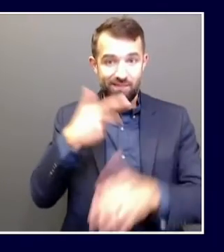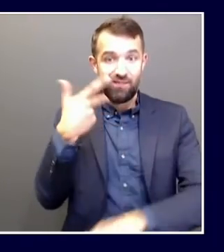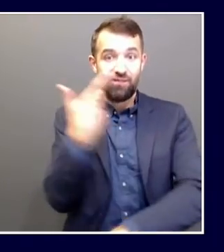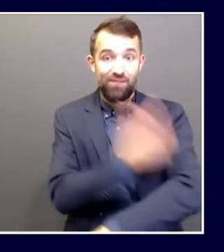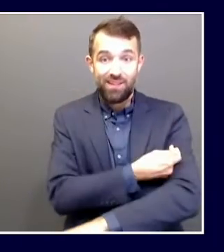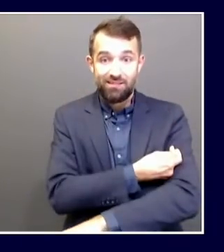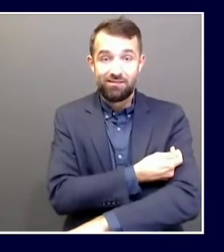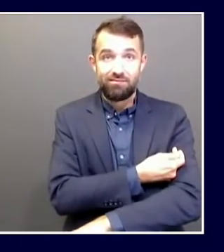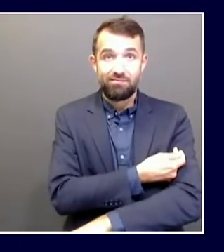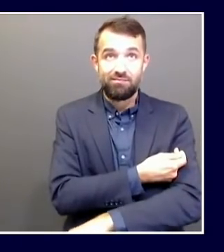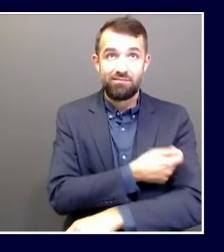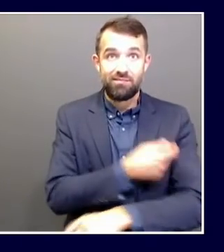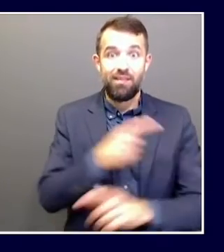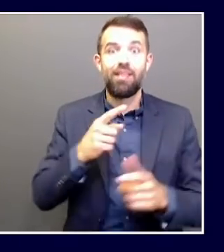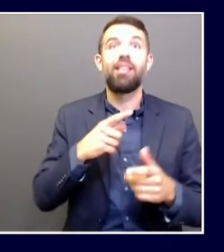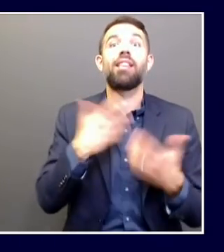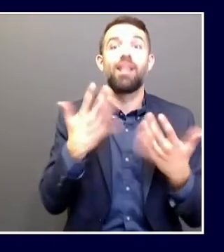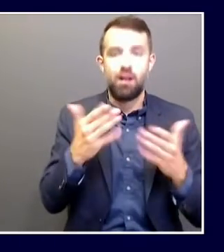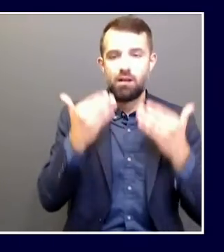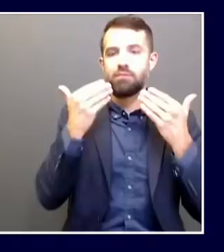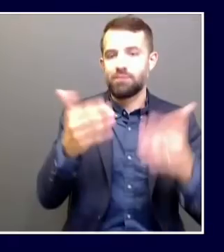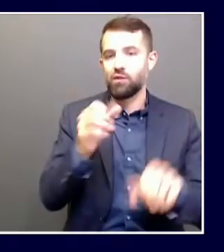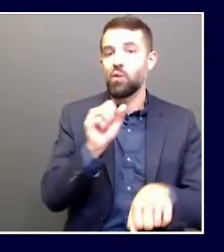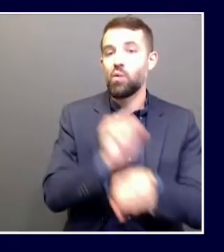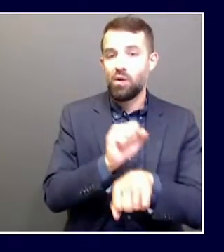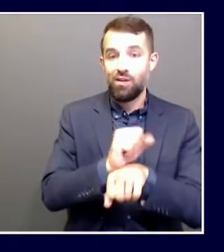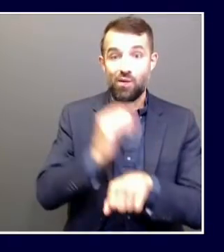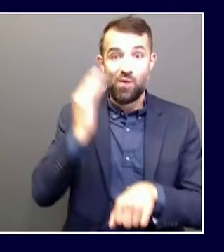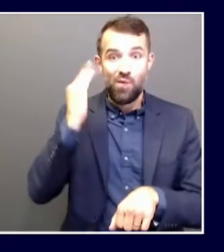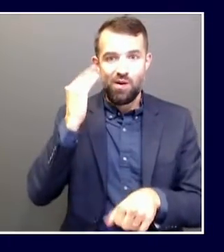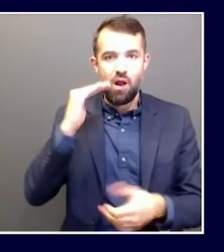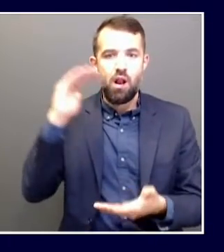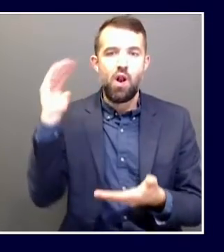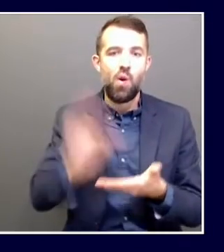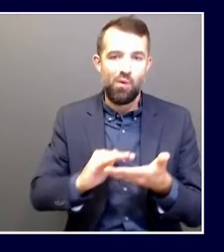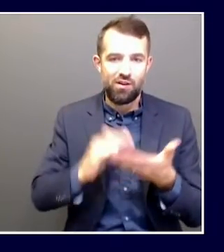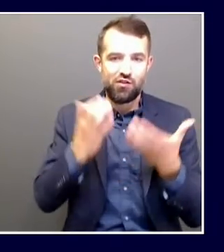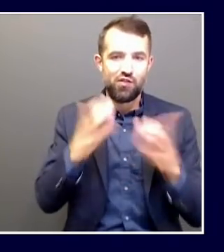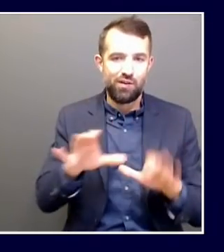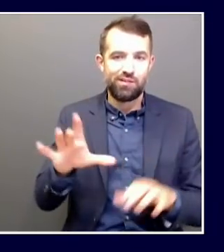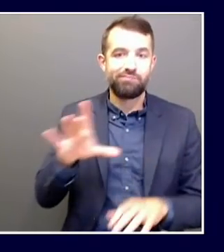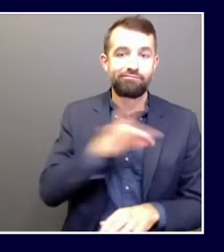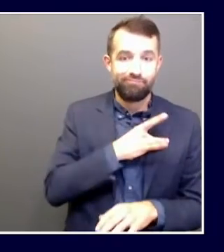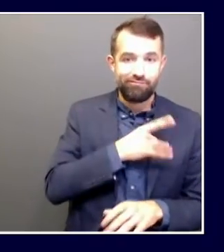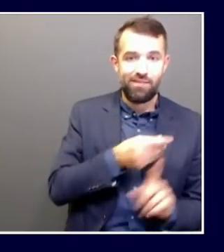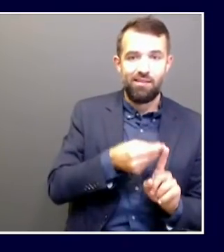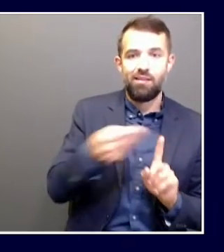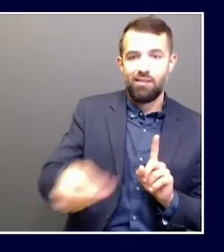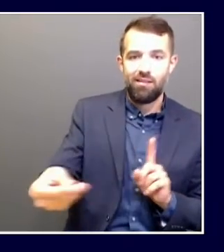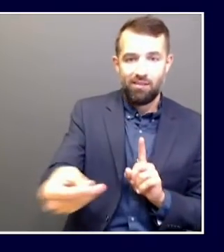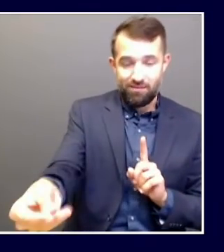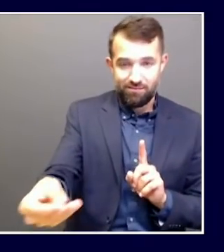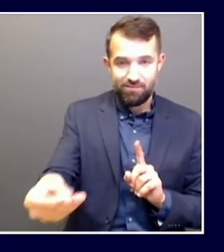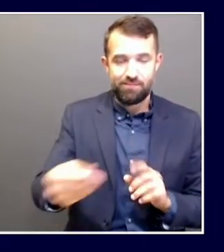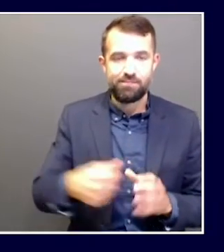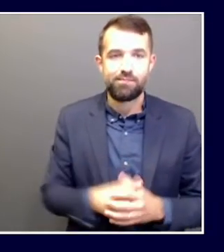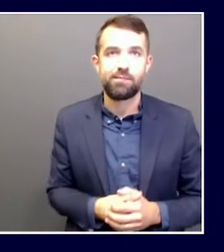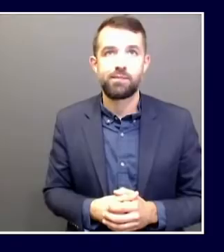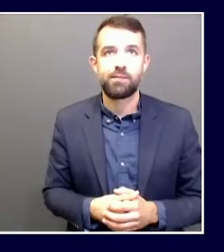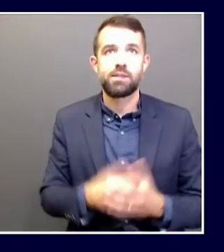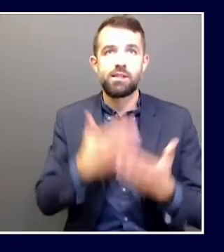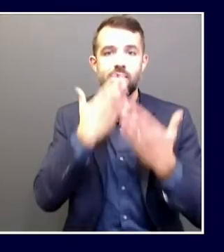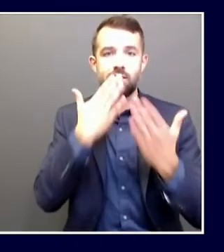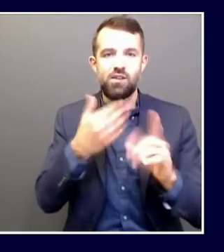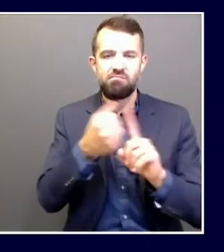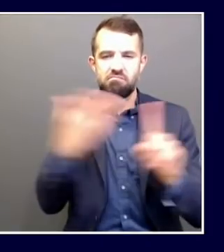run. Okay, thanks for your patience with me on those two questions. My last question hopefully should be short and sweet. What is the most common